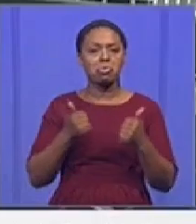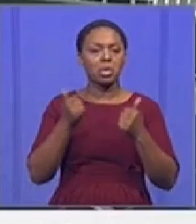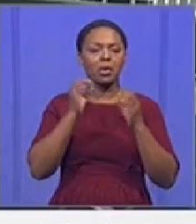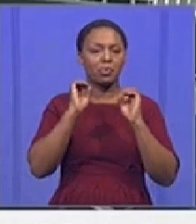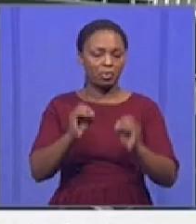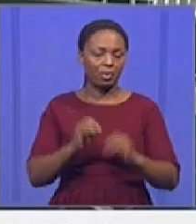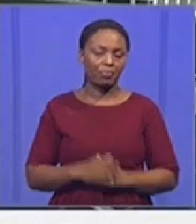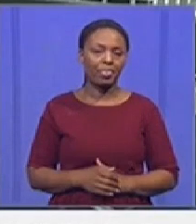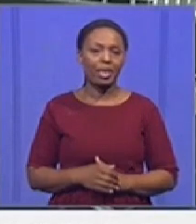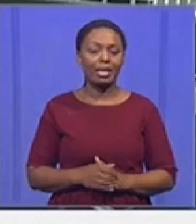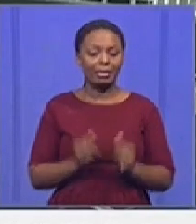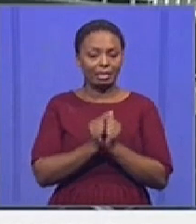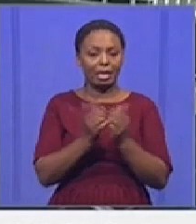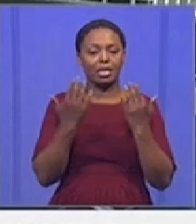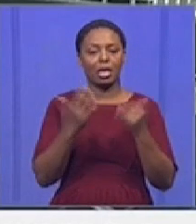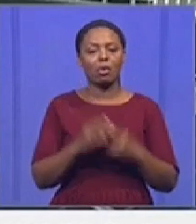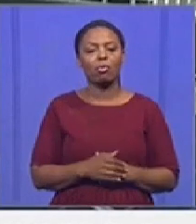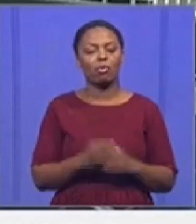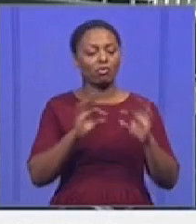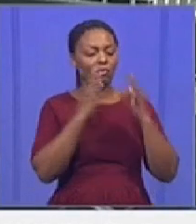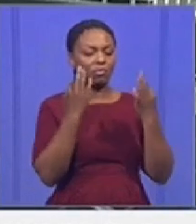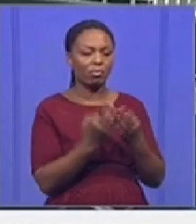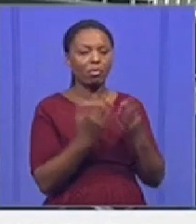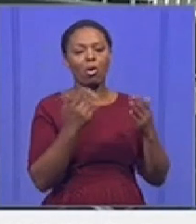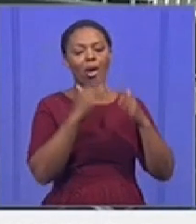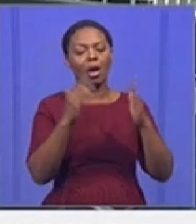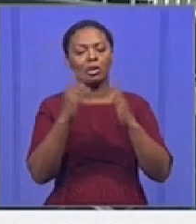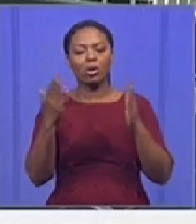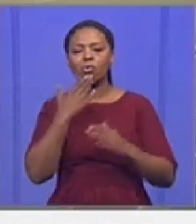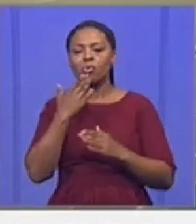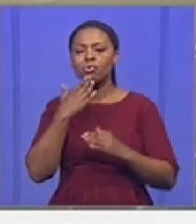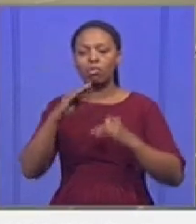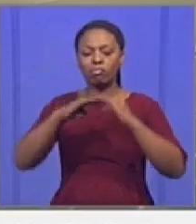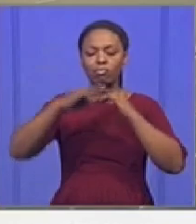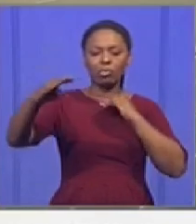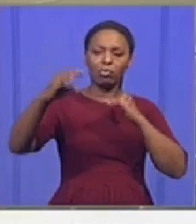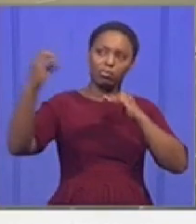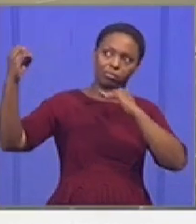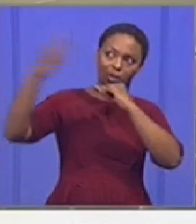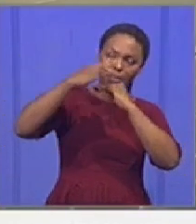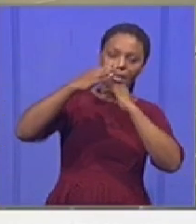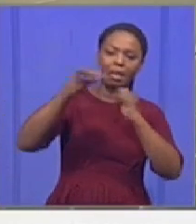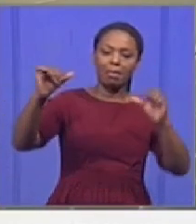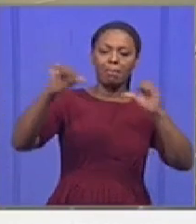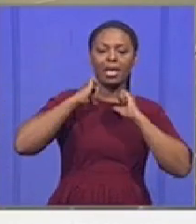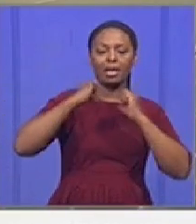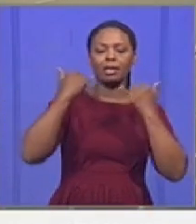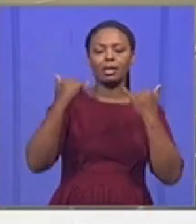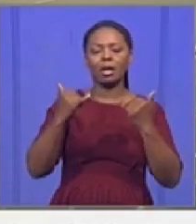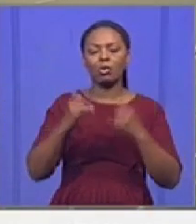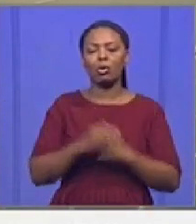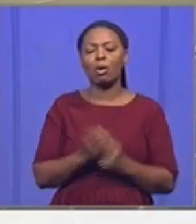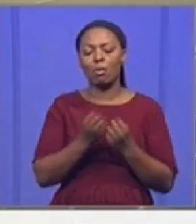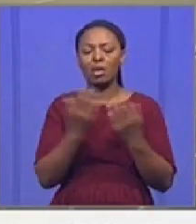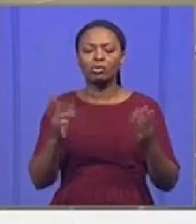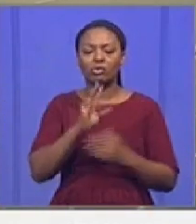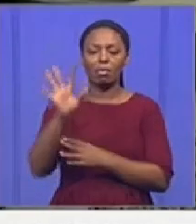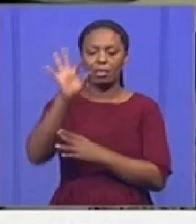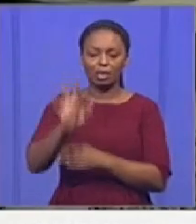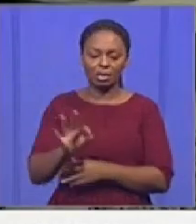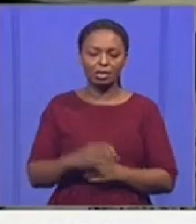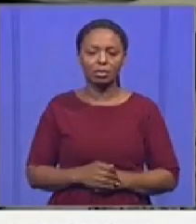Go simolola gompieno malapa le batho ba ba tsentseng di solar panel ba tla kgona go dira kopo ya go busediwa diperesente di le 25 tsa